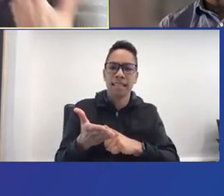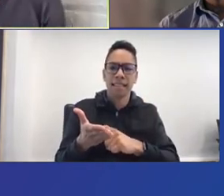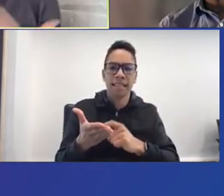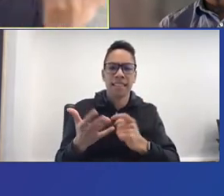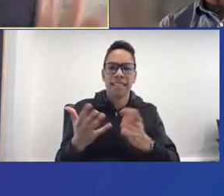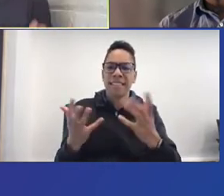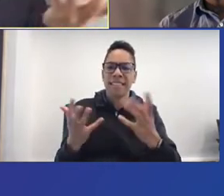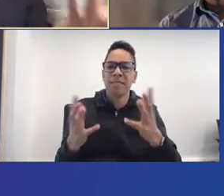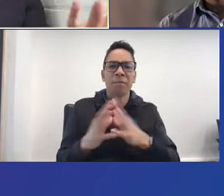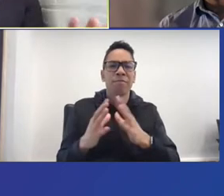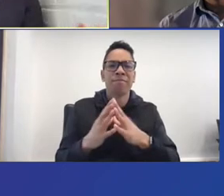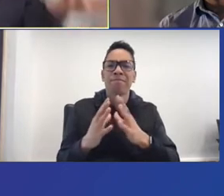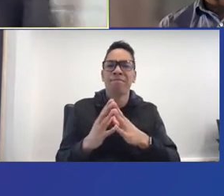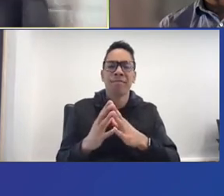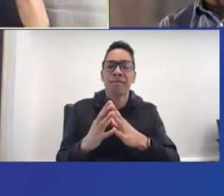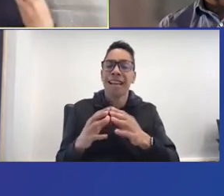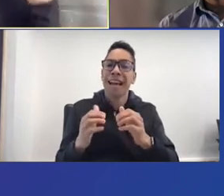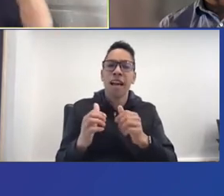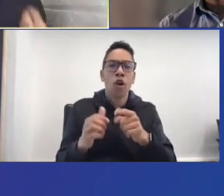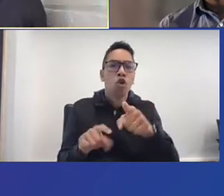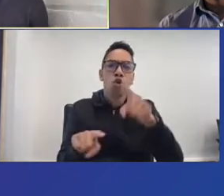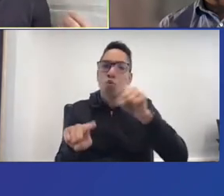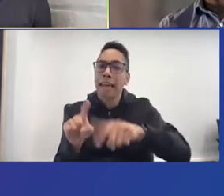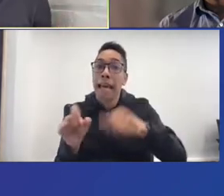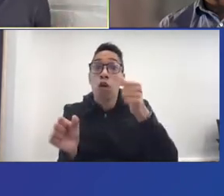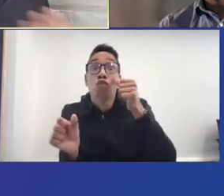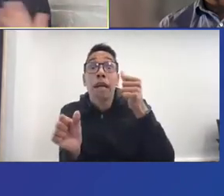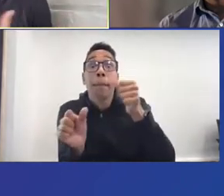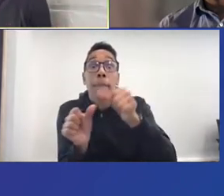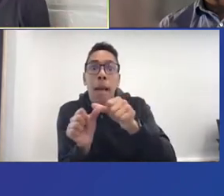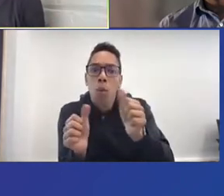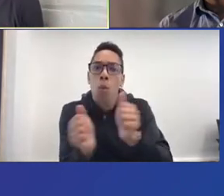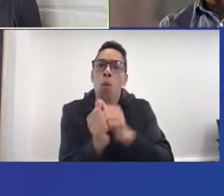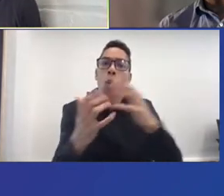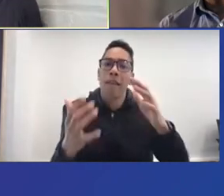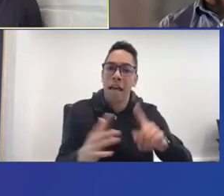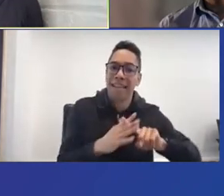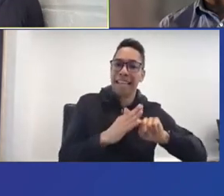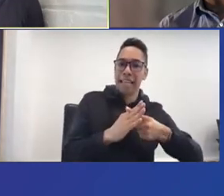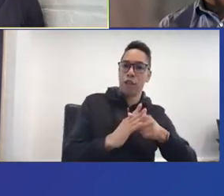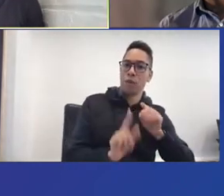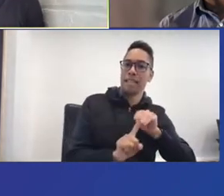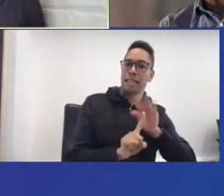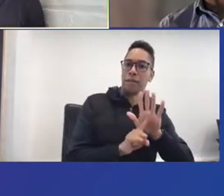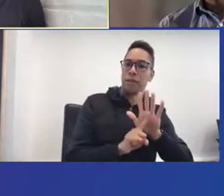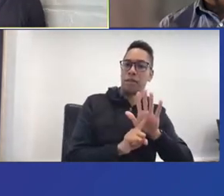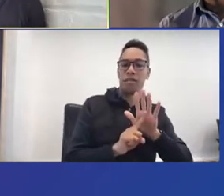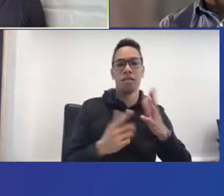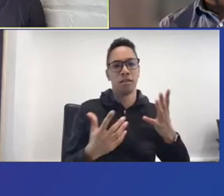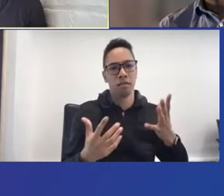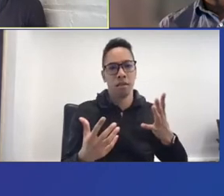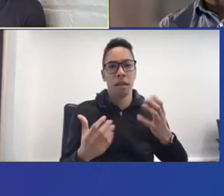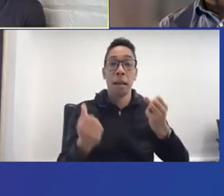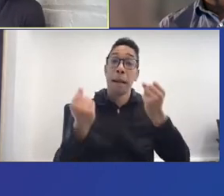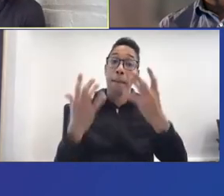how can you remember if you don't have the member? So many of us who are disabled,